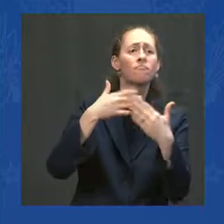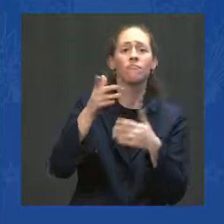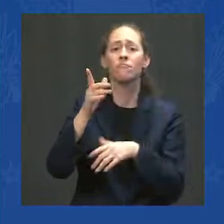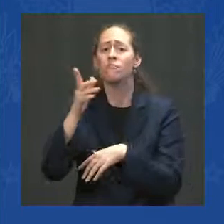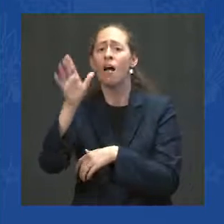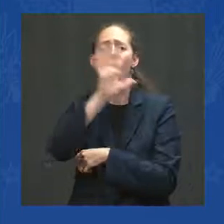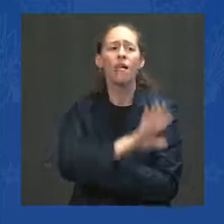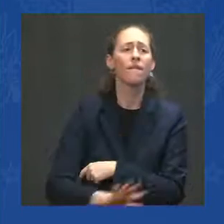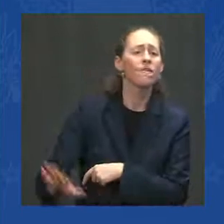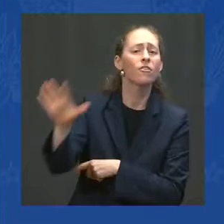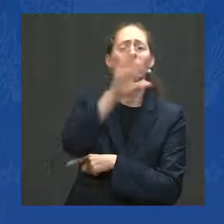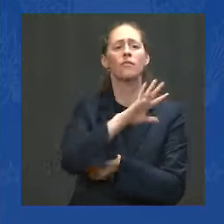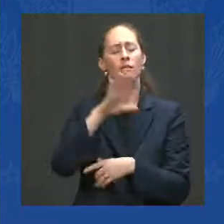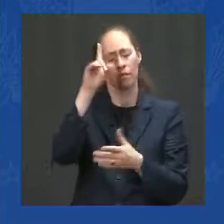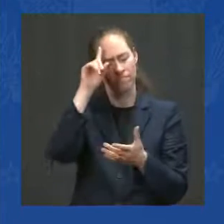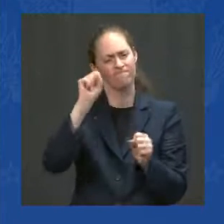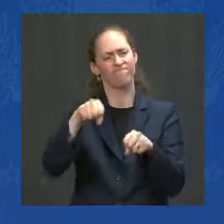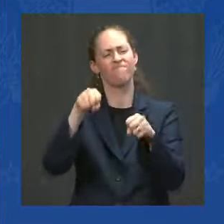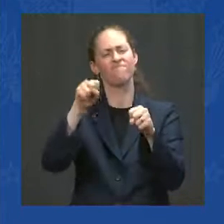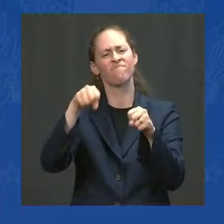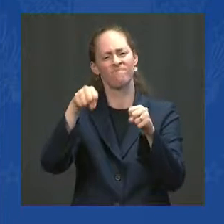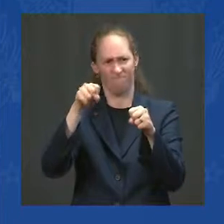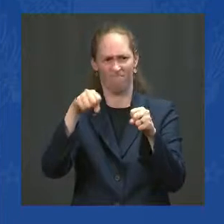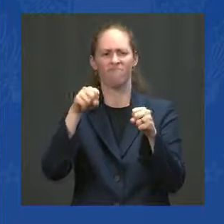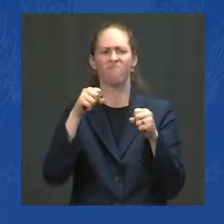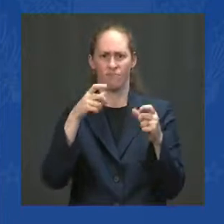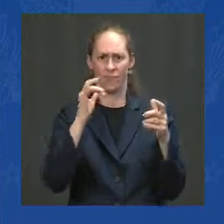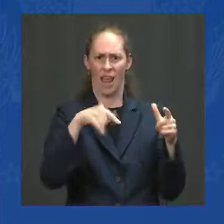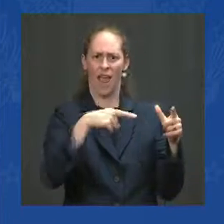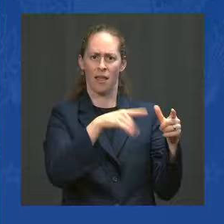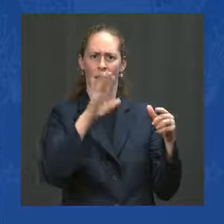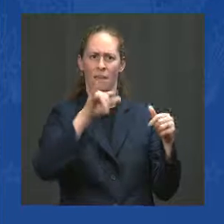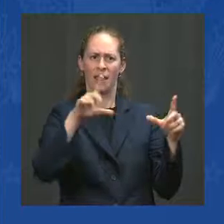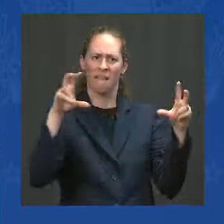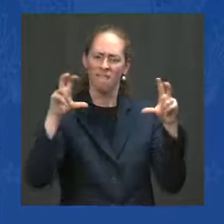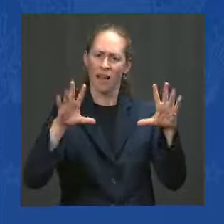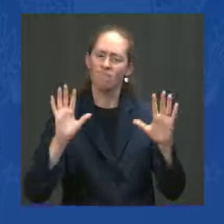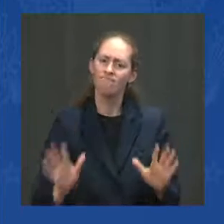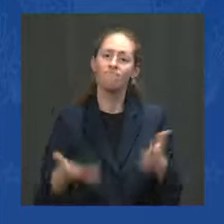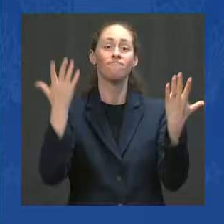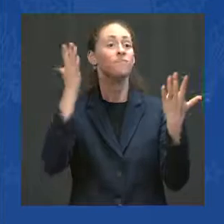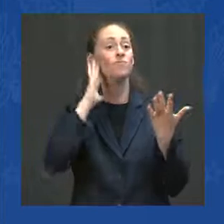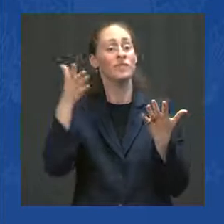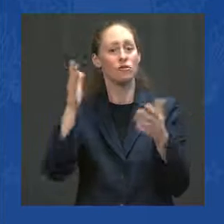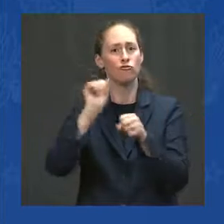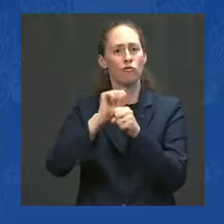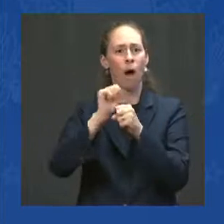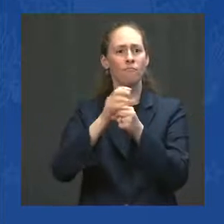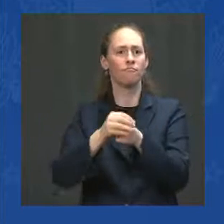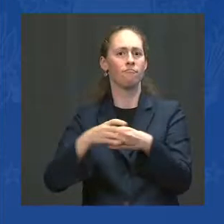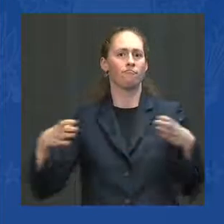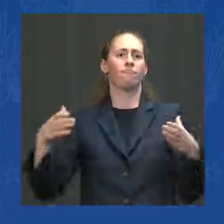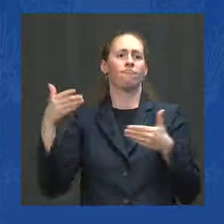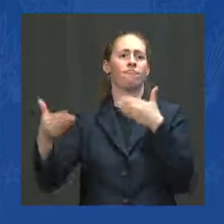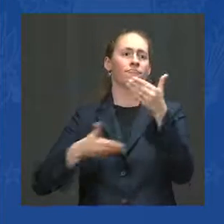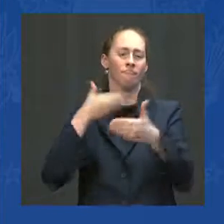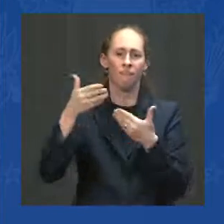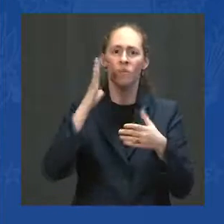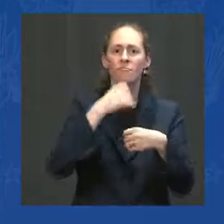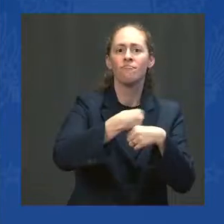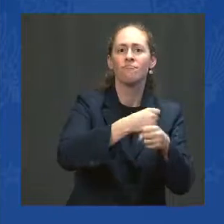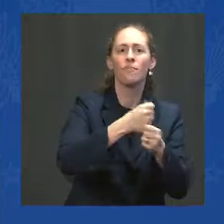public investment contained in this bill will generate more jobs, higher productivity, higher growth for our